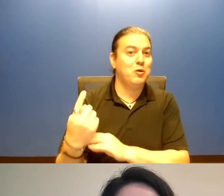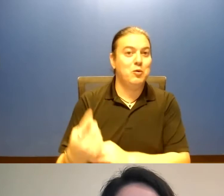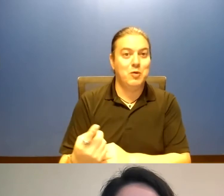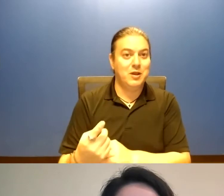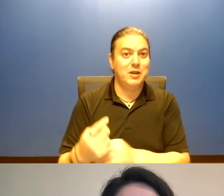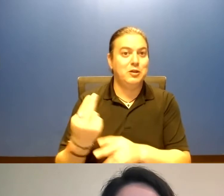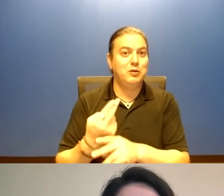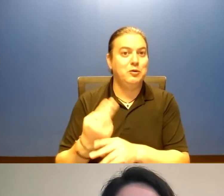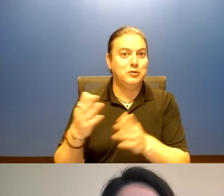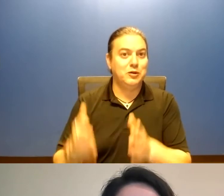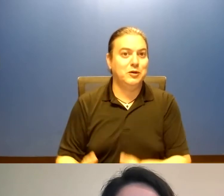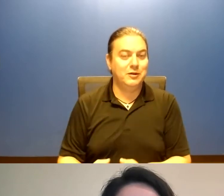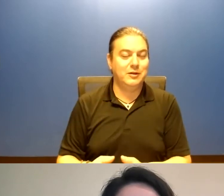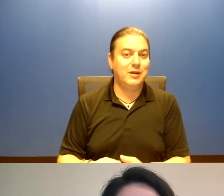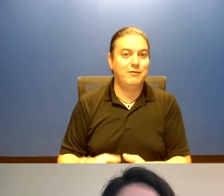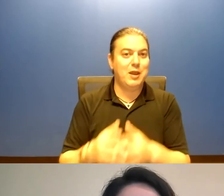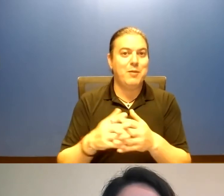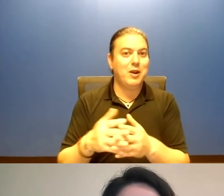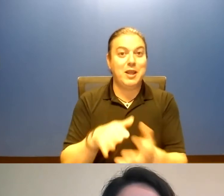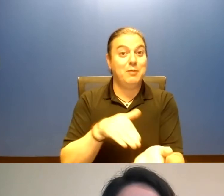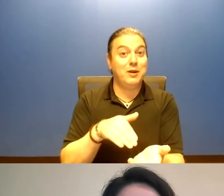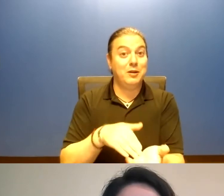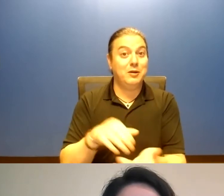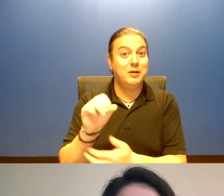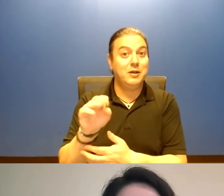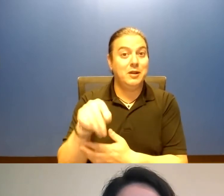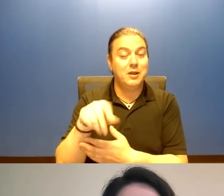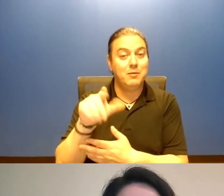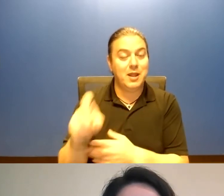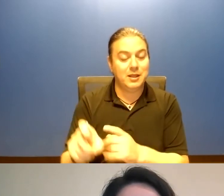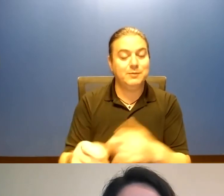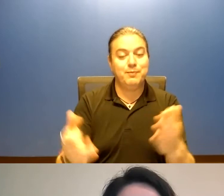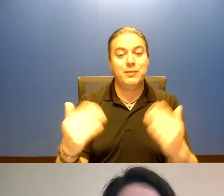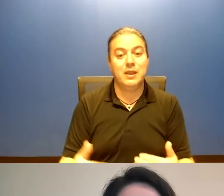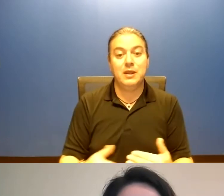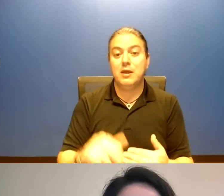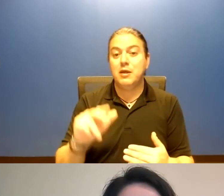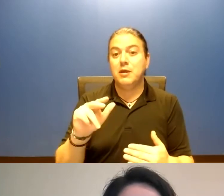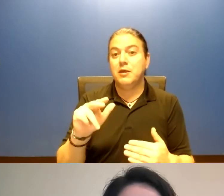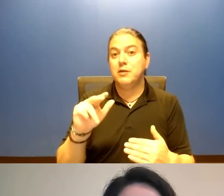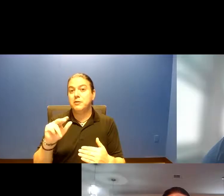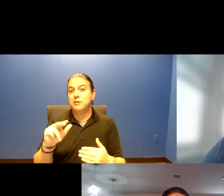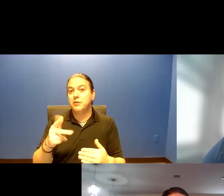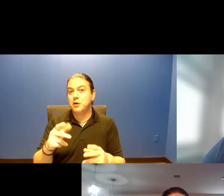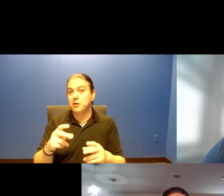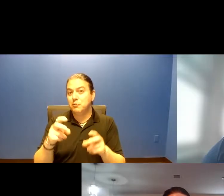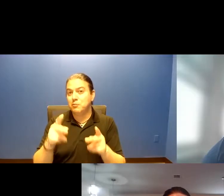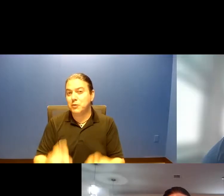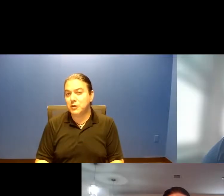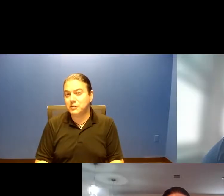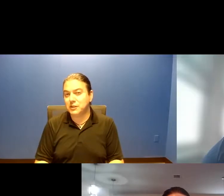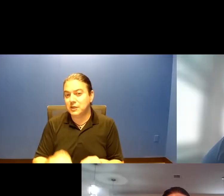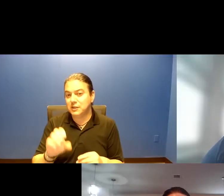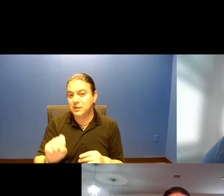her children. Our third panelist is Susan Garza. She attended Chaminade University of Honolulu, where she